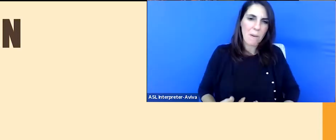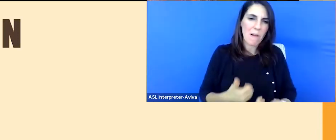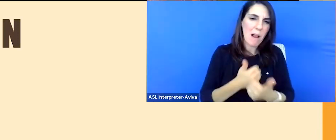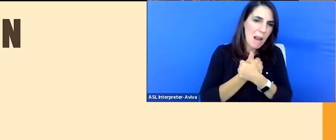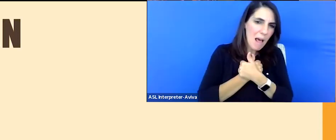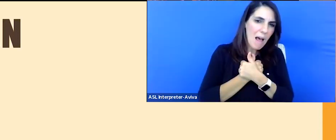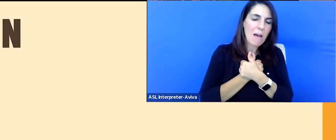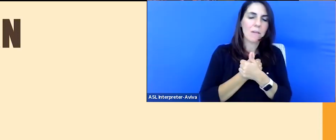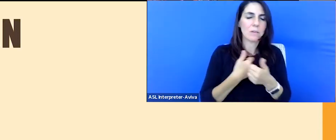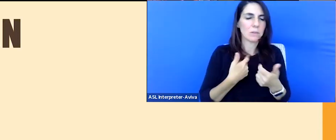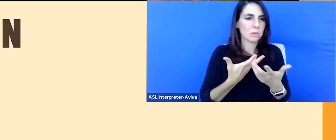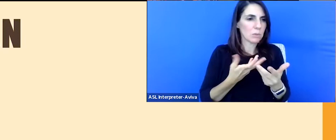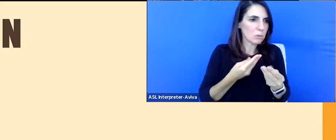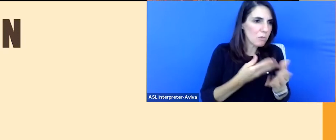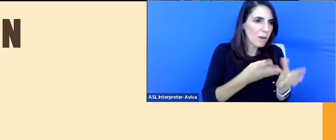attention.